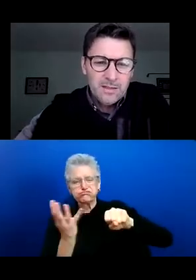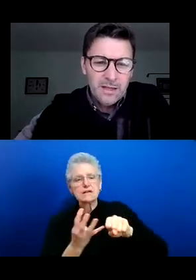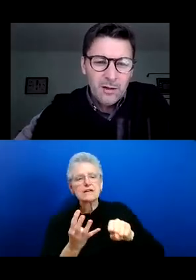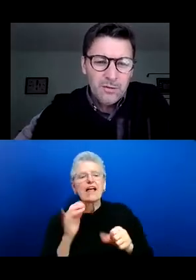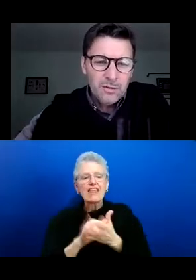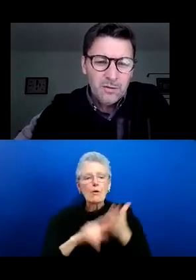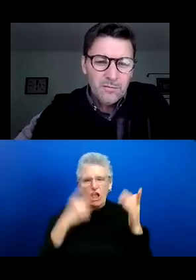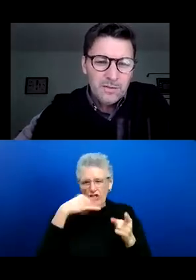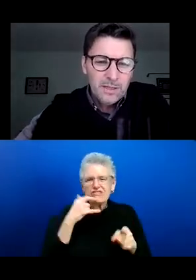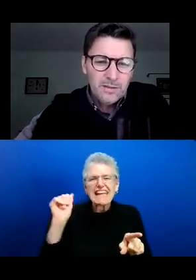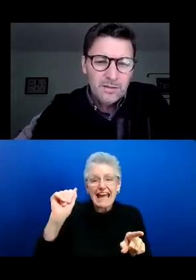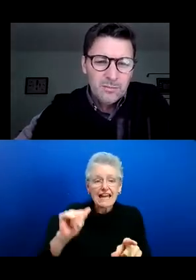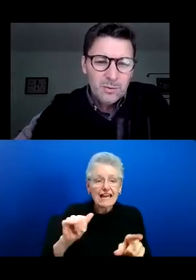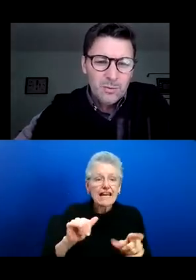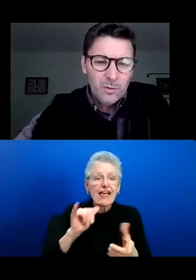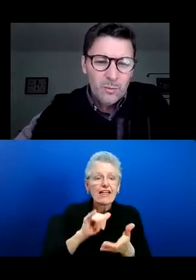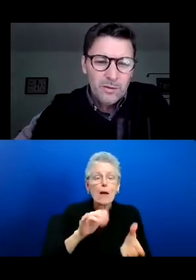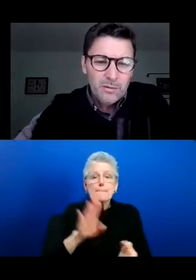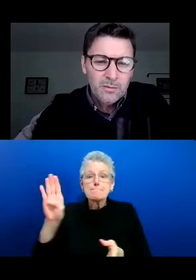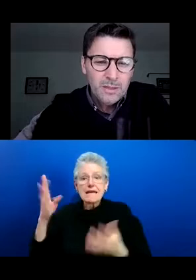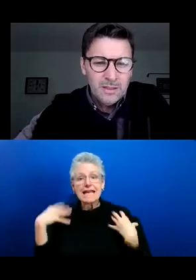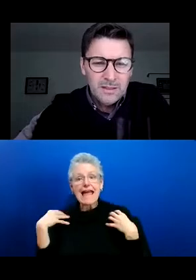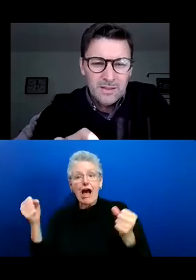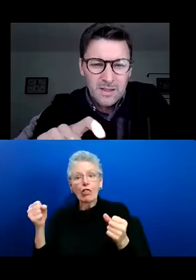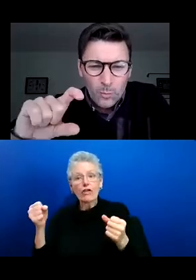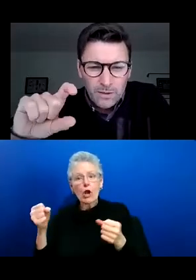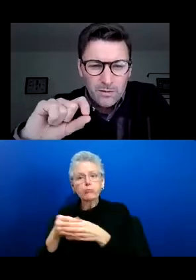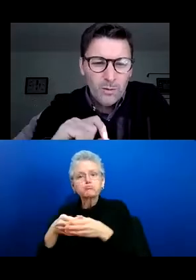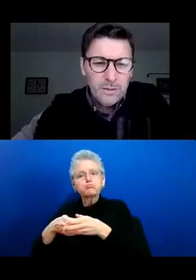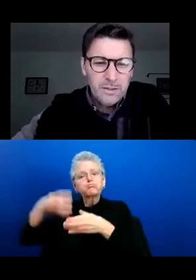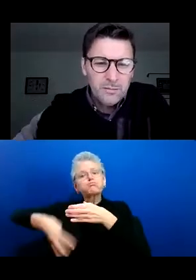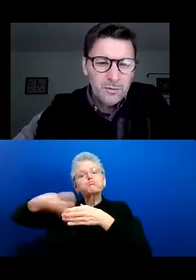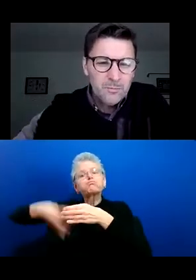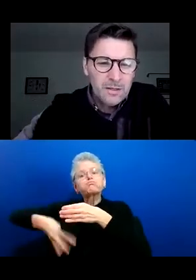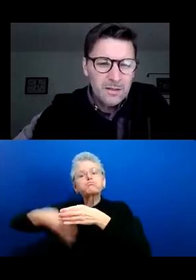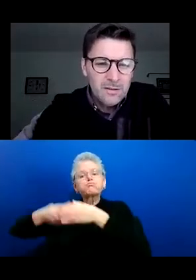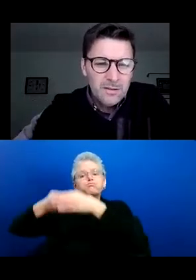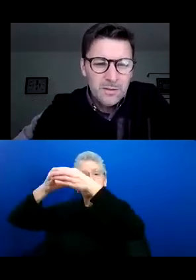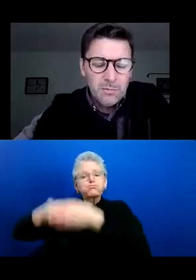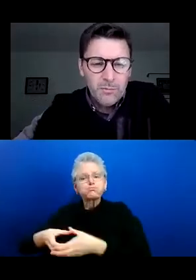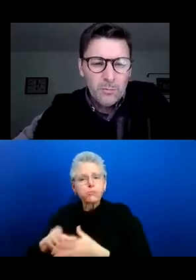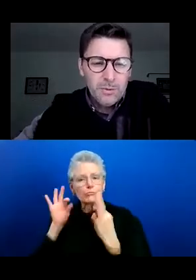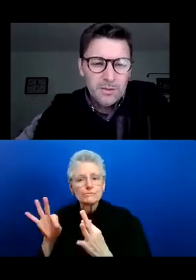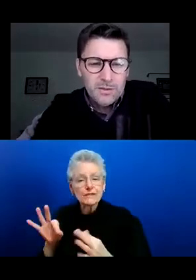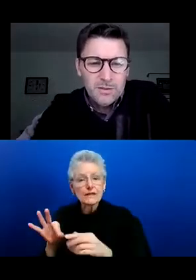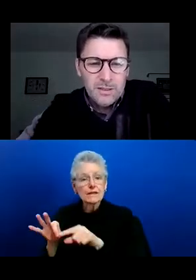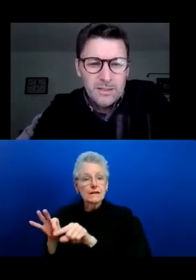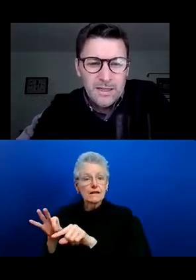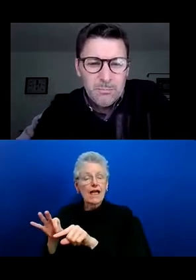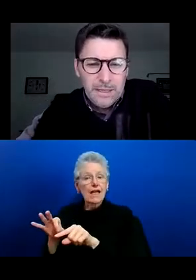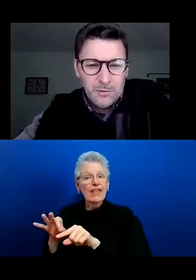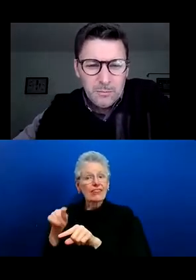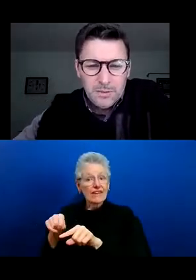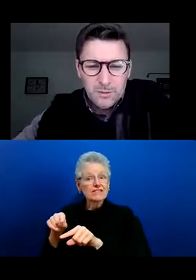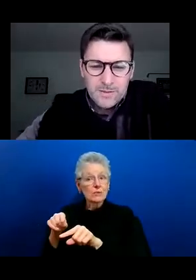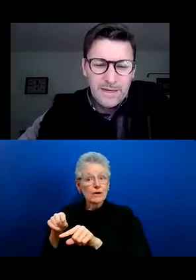And this is a healthy blood vessel, nice and smooth the whole way through, the same width the whole way through. This was the before picture,